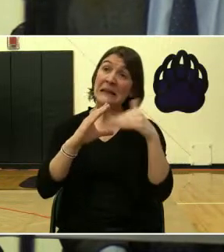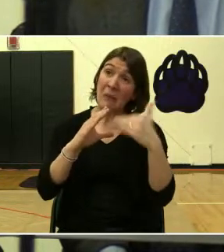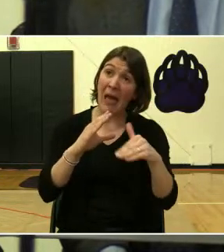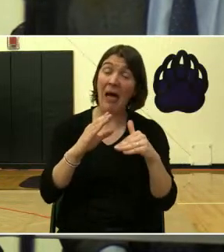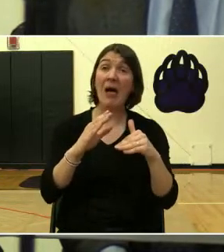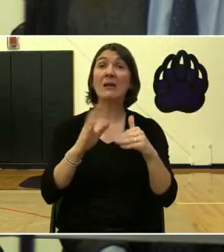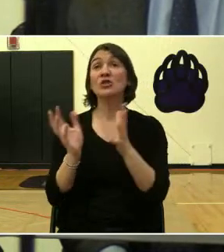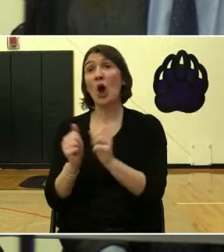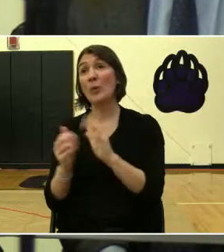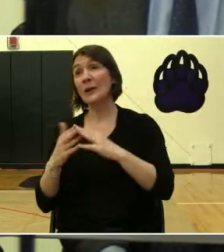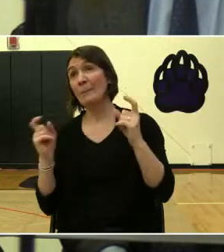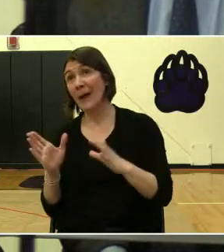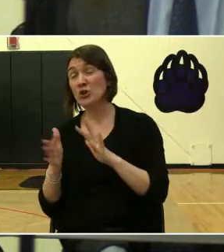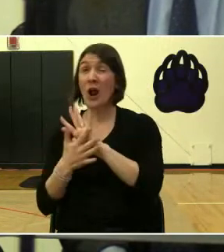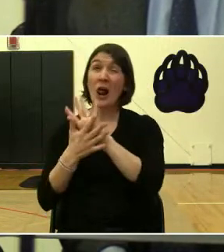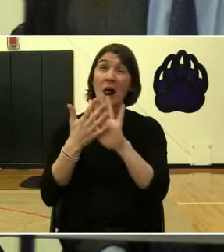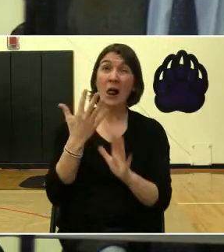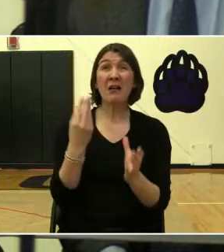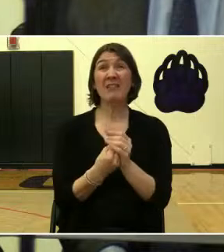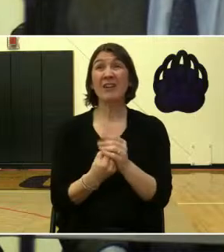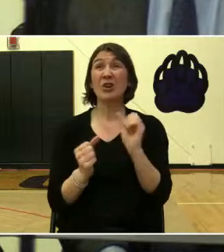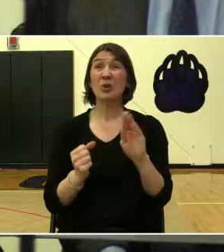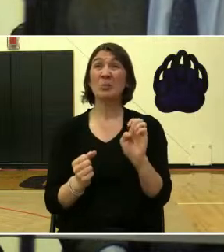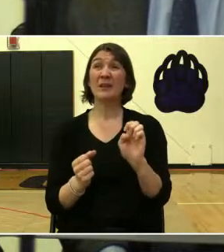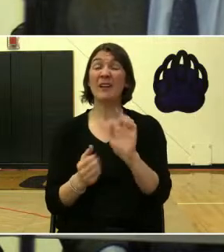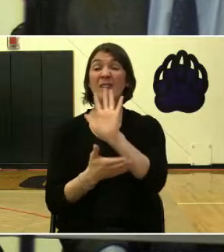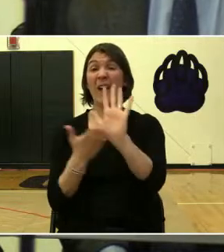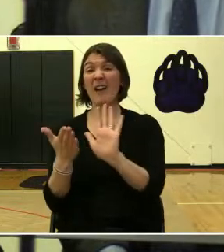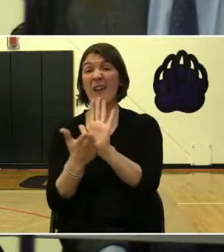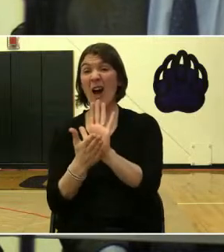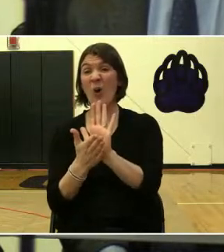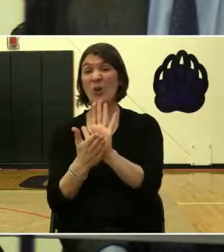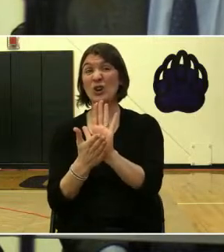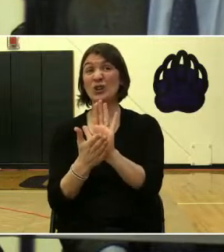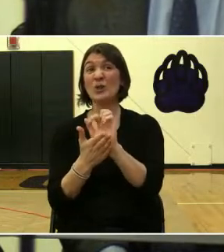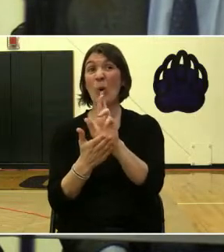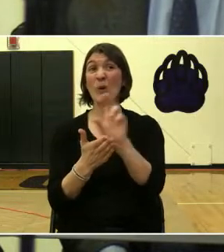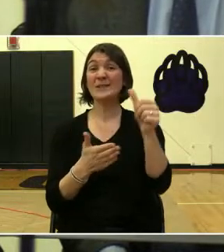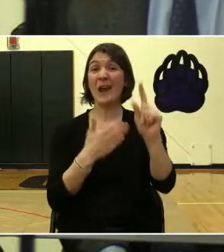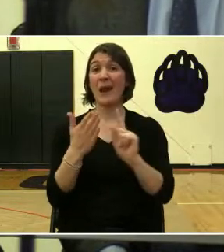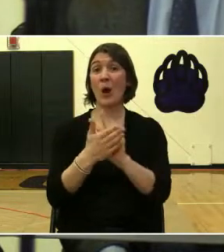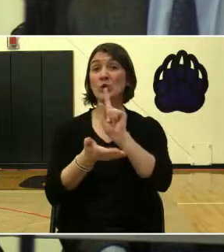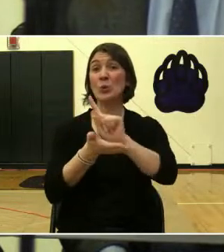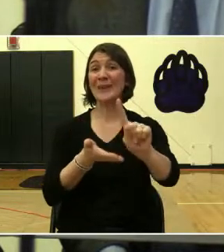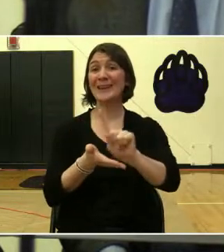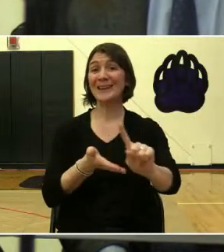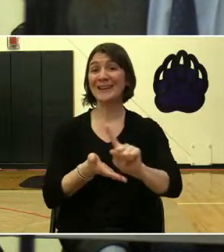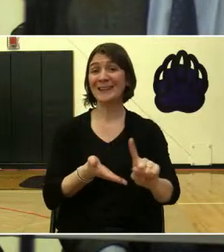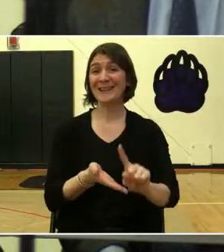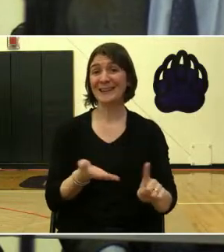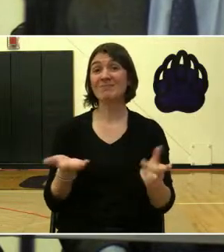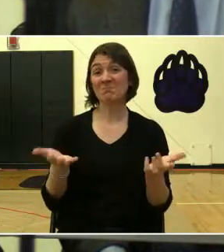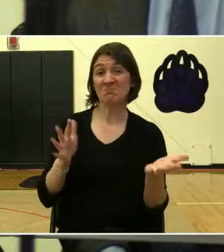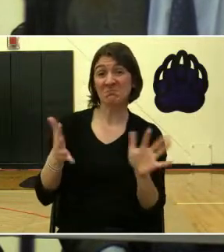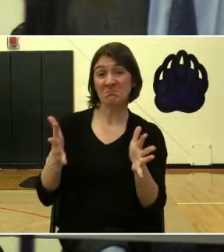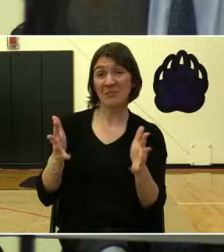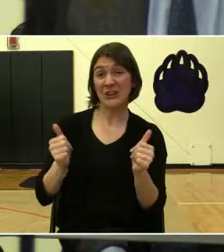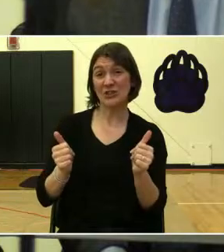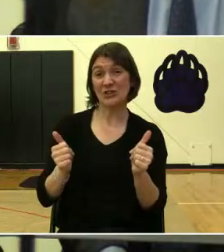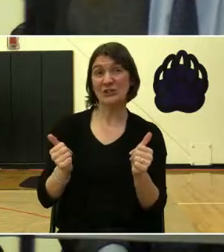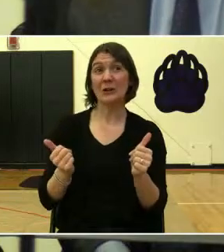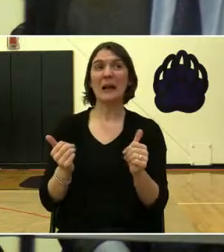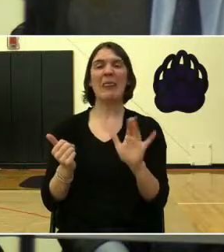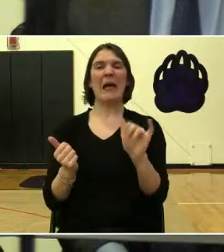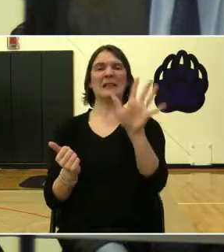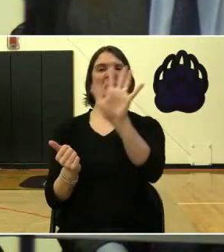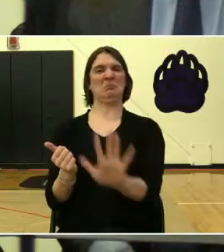was talking about it's probably vary from five uh five hours to 10 I'd say uh but again that's